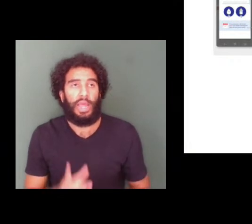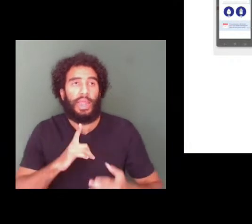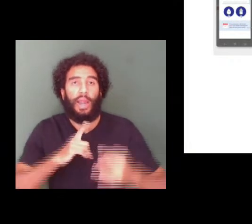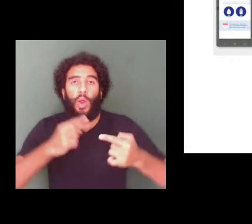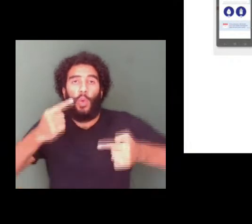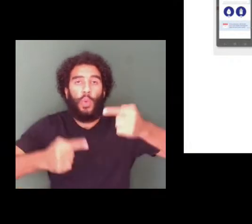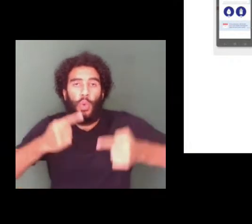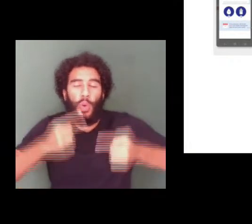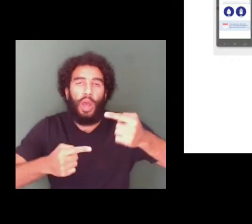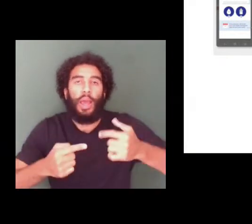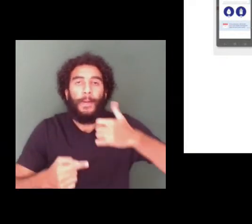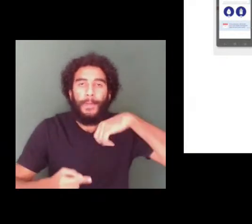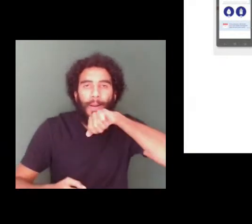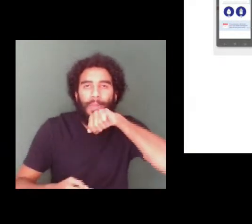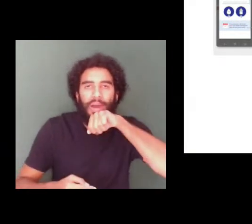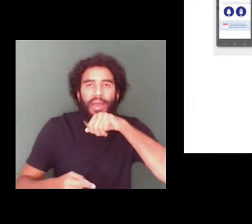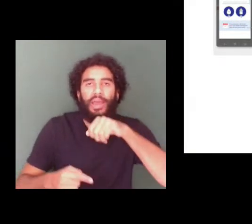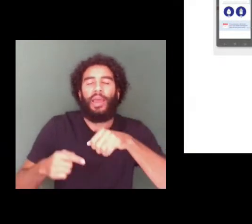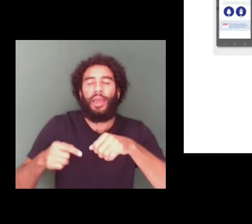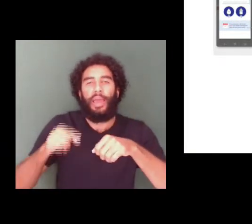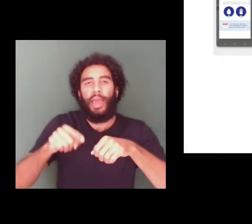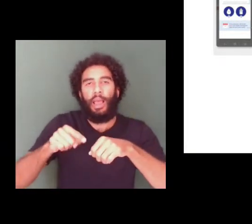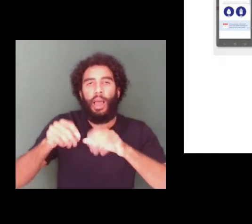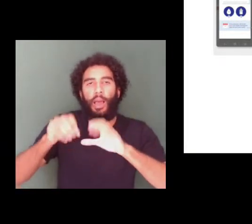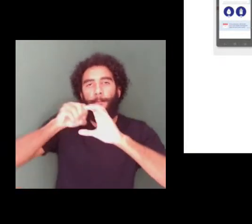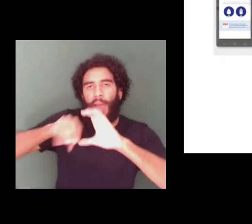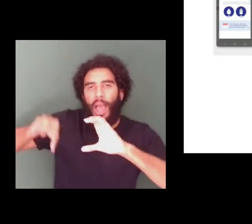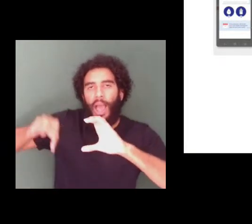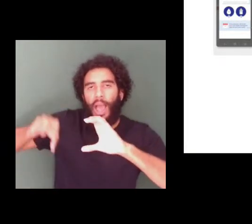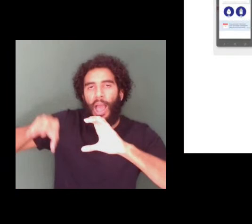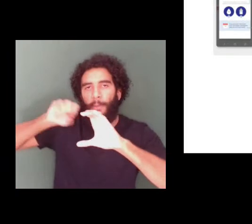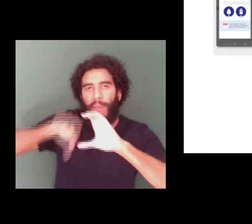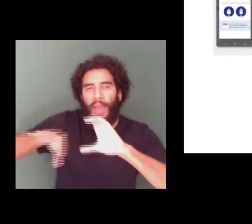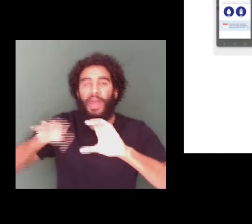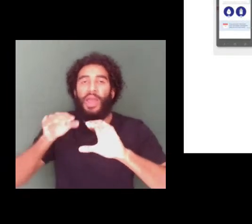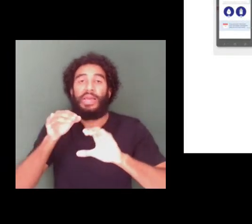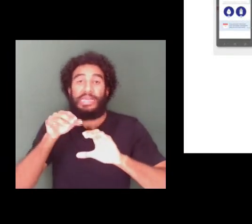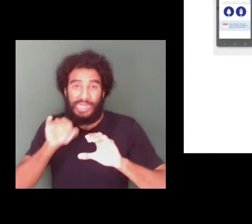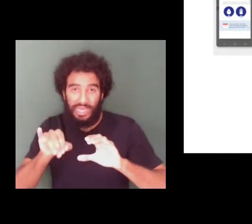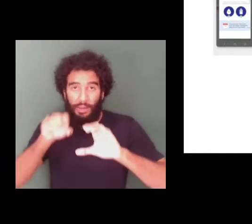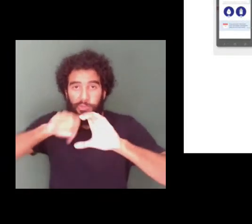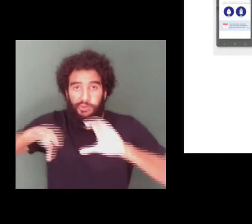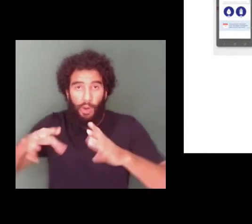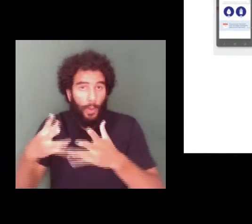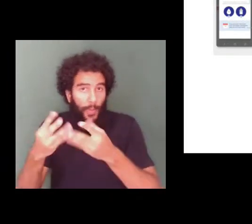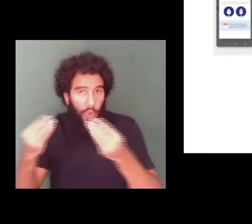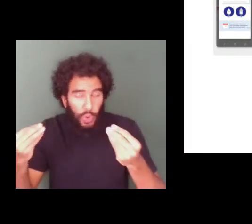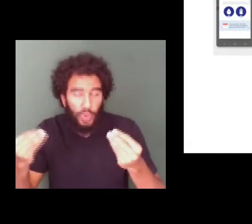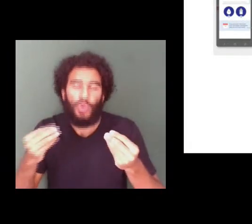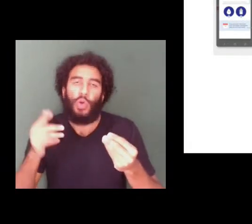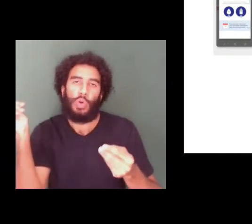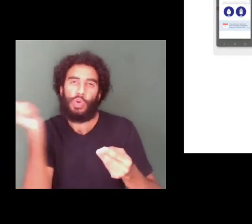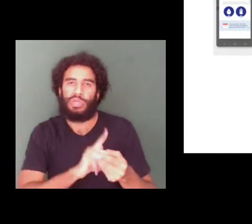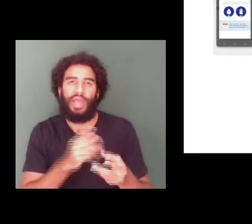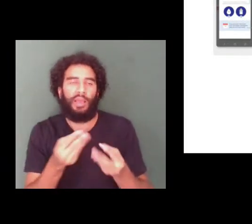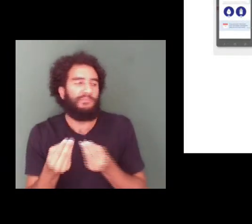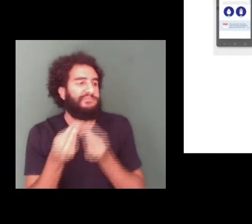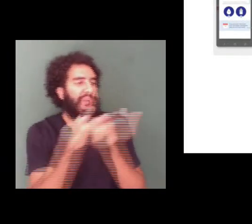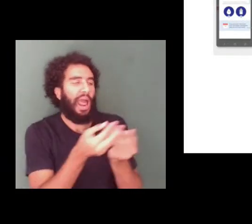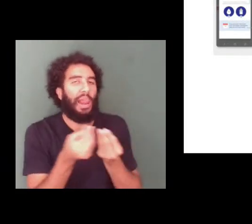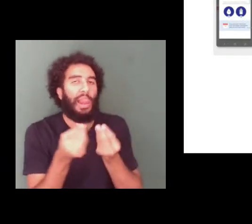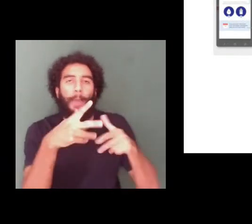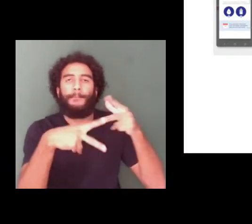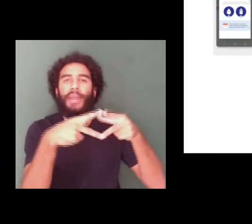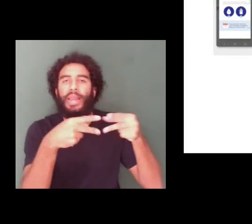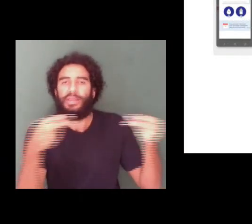for doing so. So getting them to generate the content themselves. Baby clubs where they can use to have mothers share information among themselves